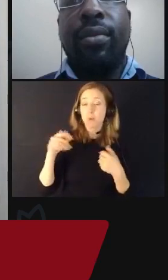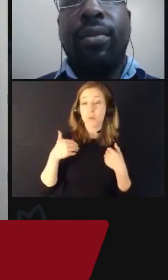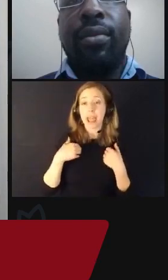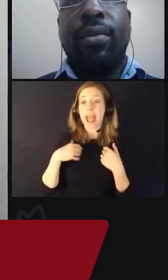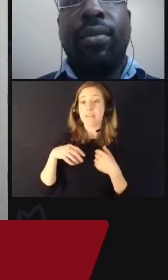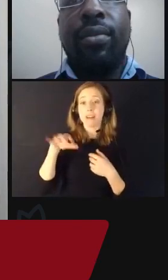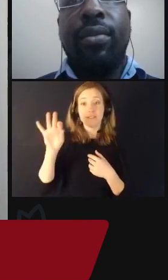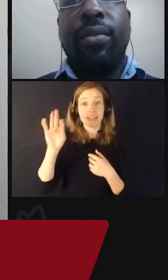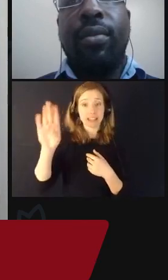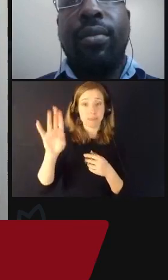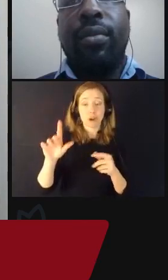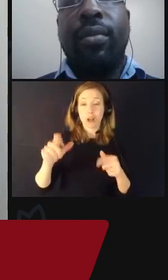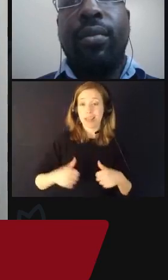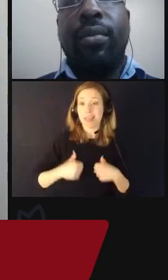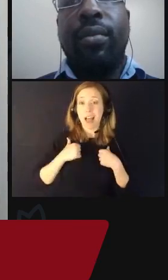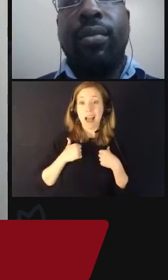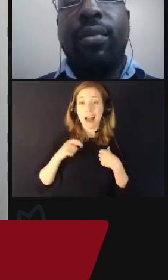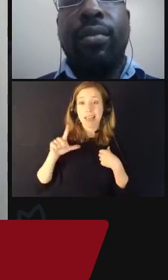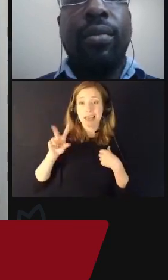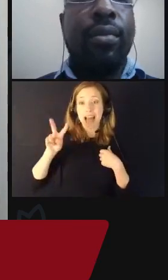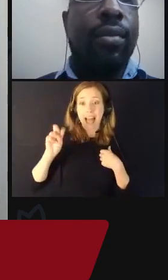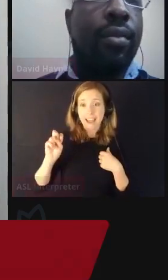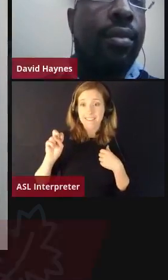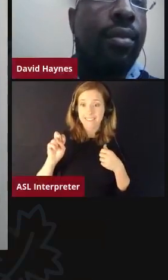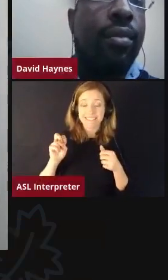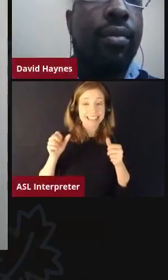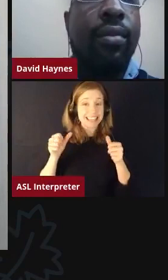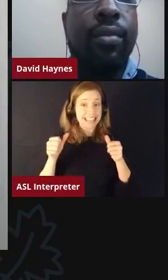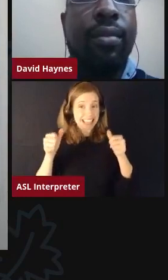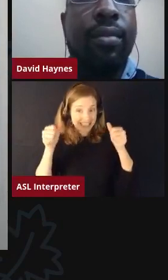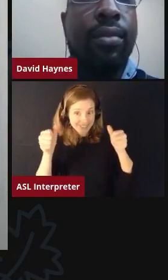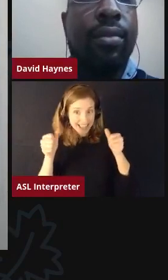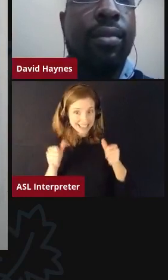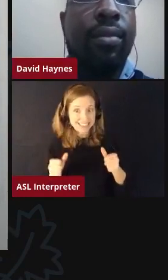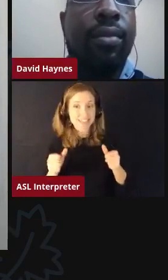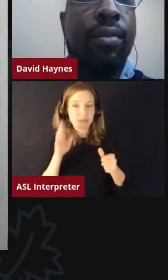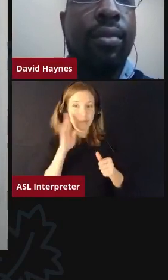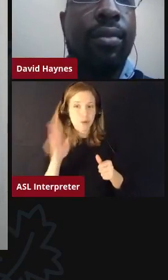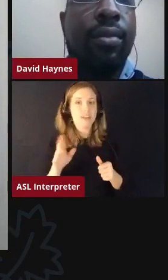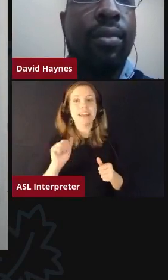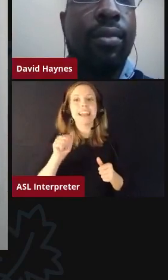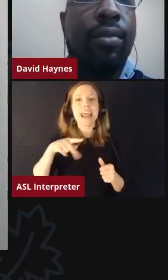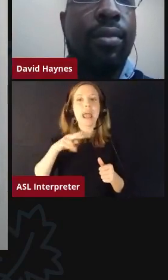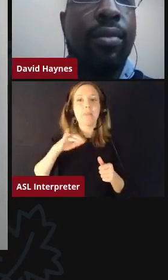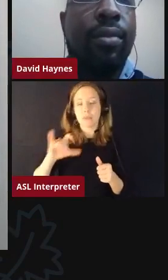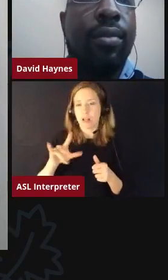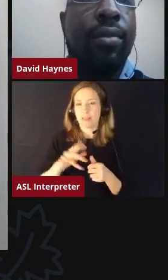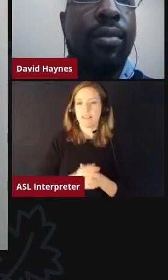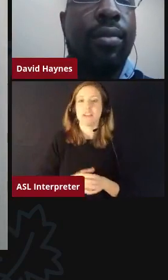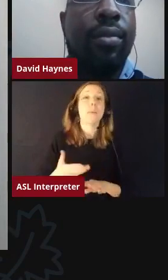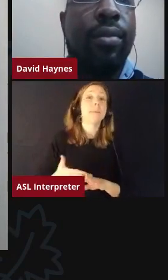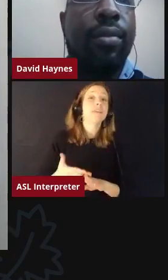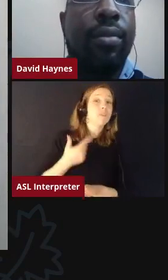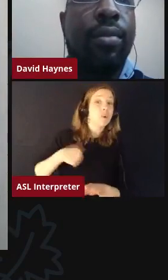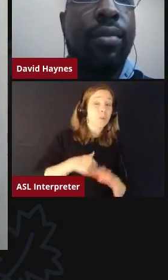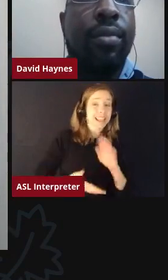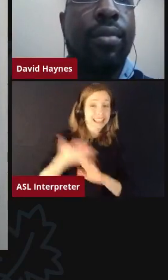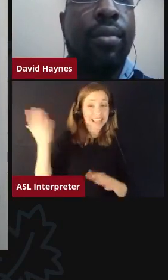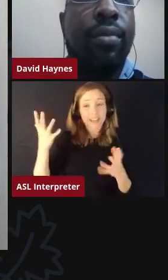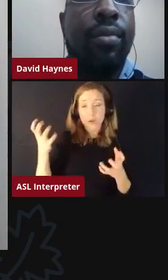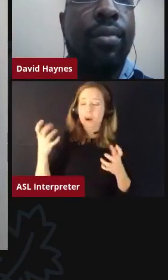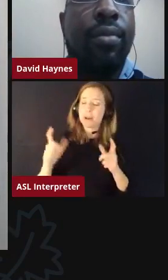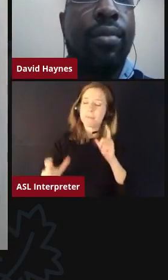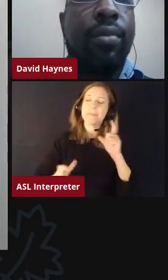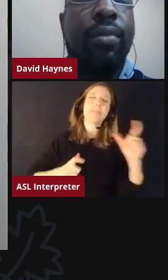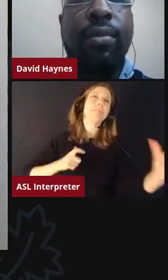details. And just before we go, I want to say a very big thank you to Justine Virok, one of